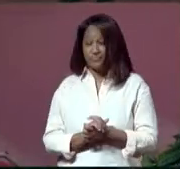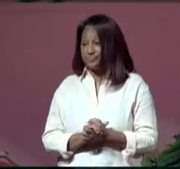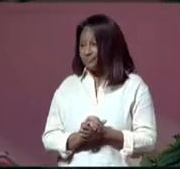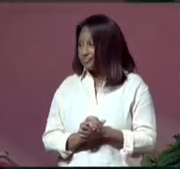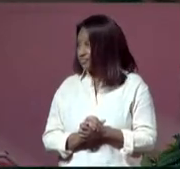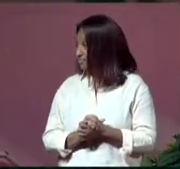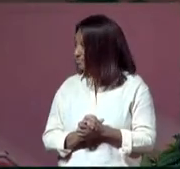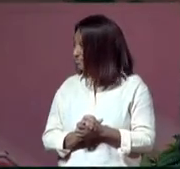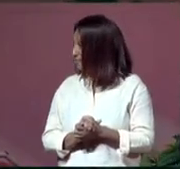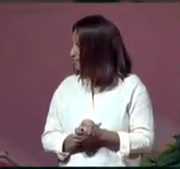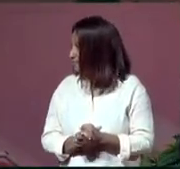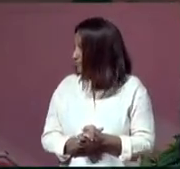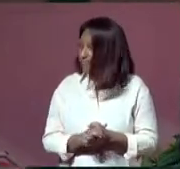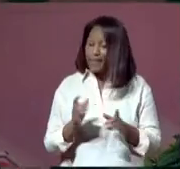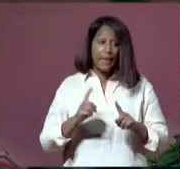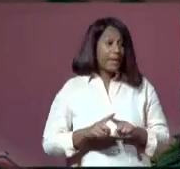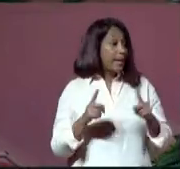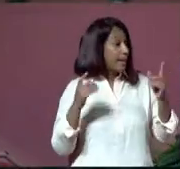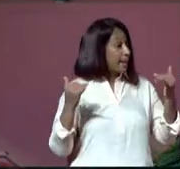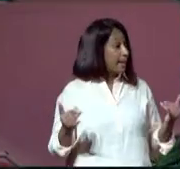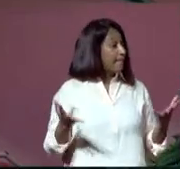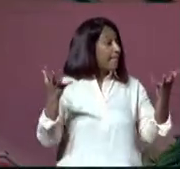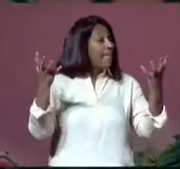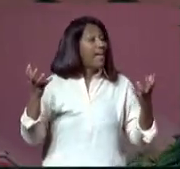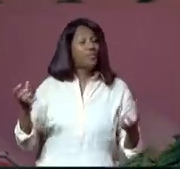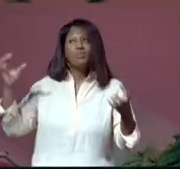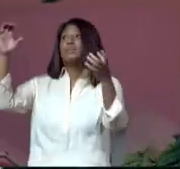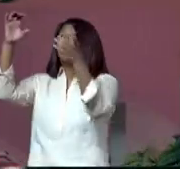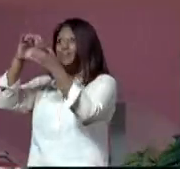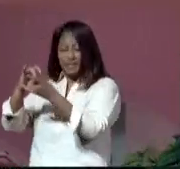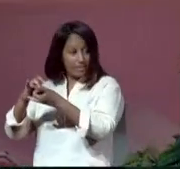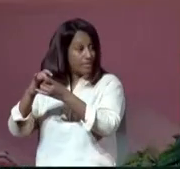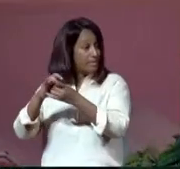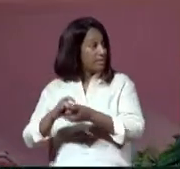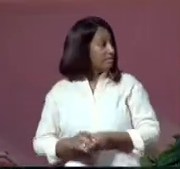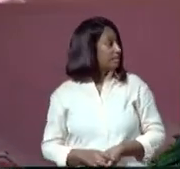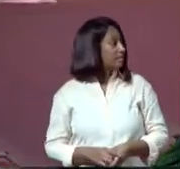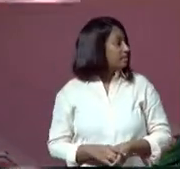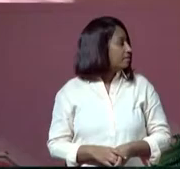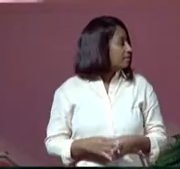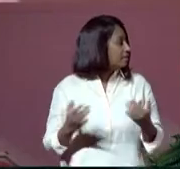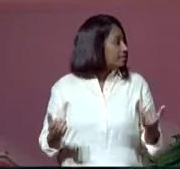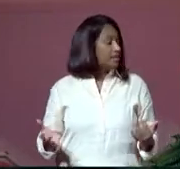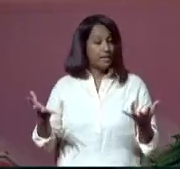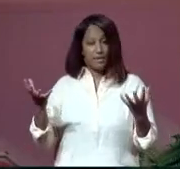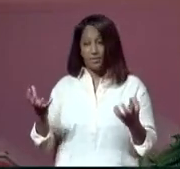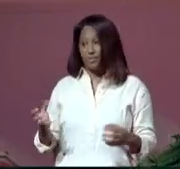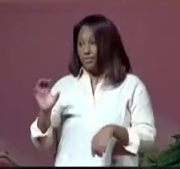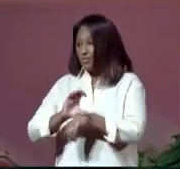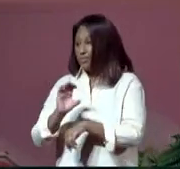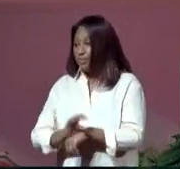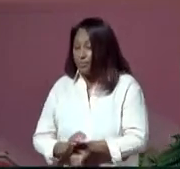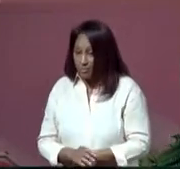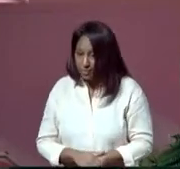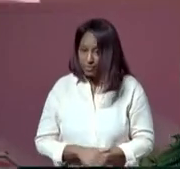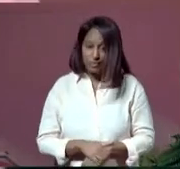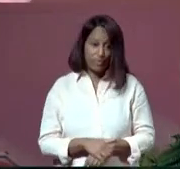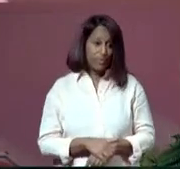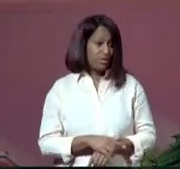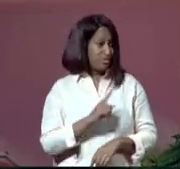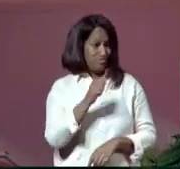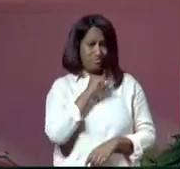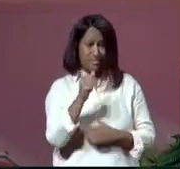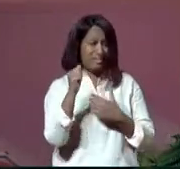just got messed up. But today I want to reconnect. Today I want a church. I want you to do quick. You ain't got to